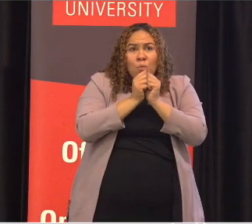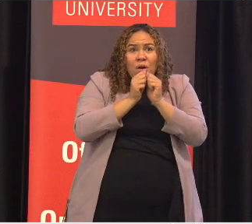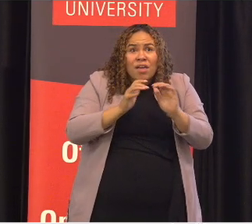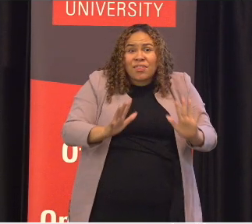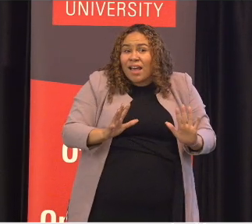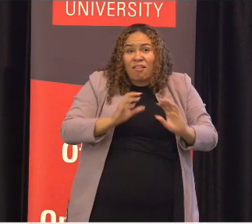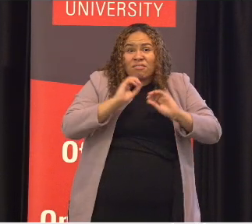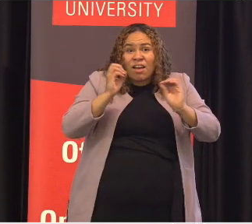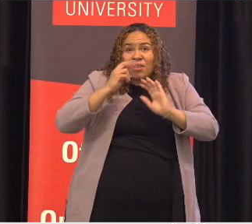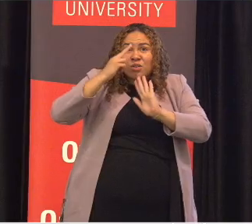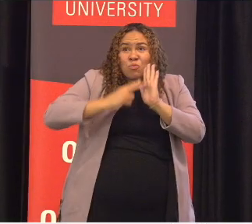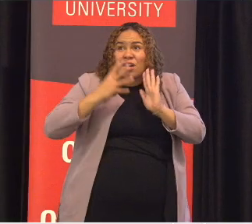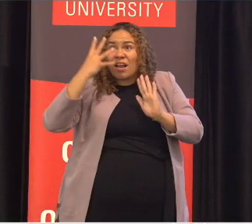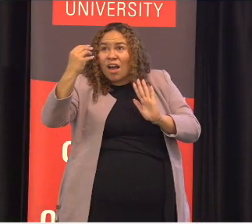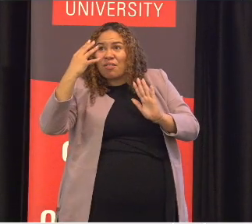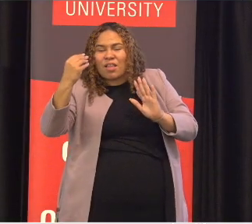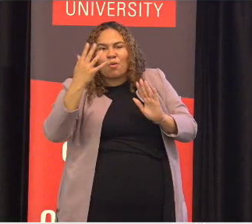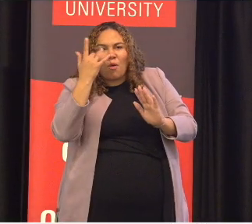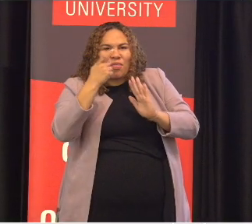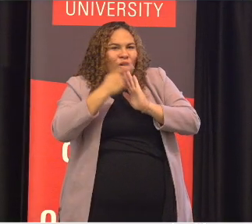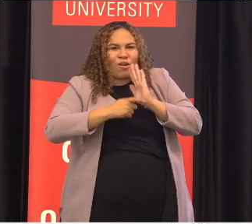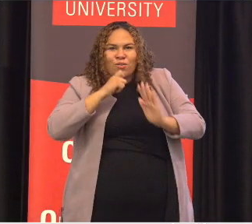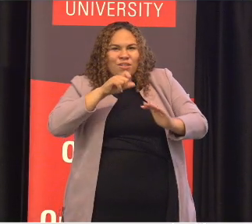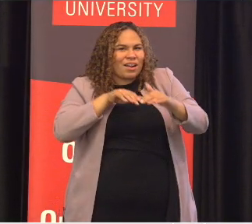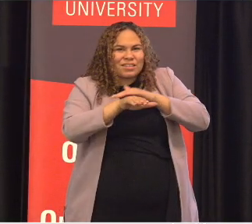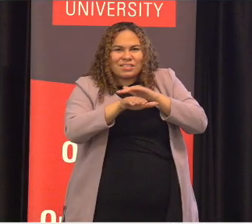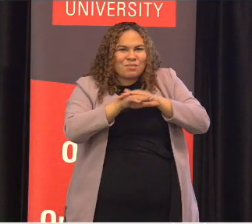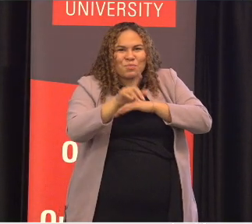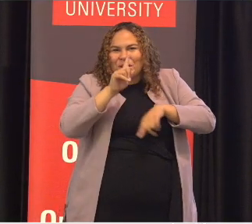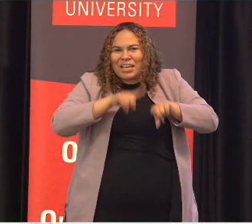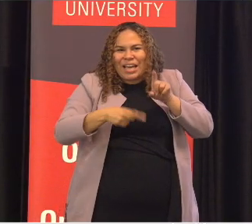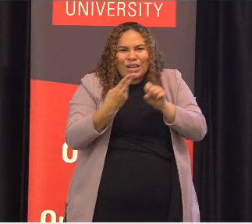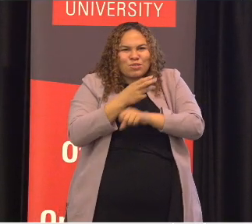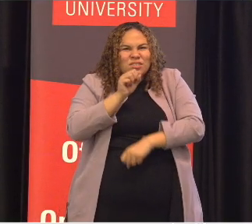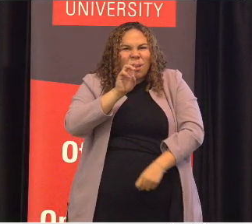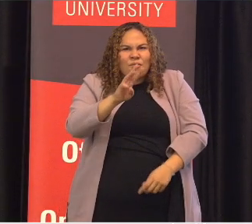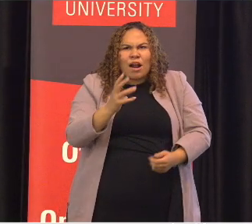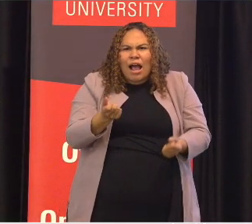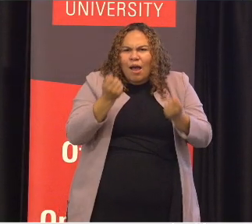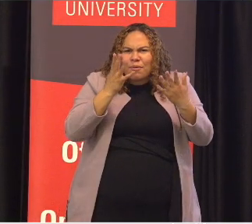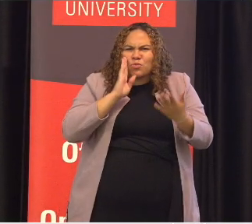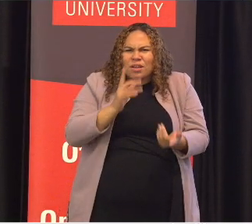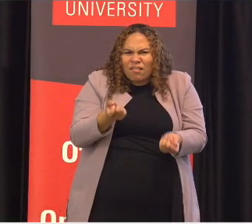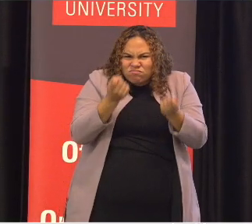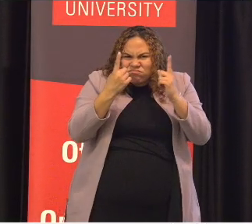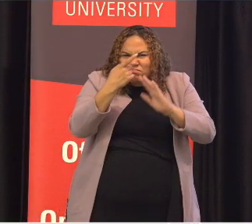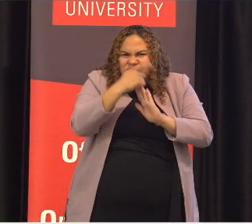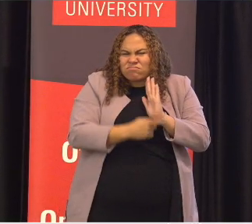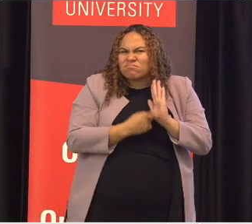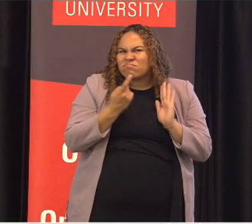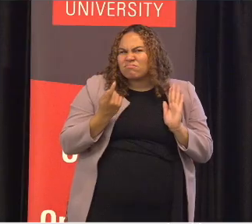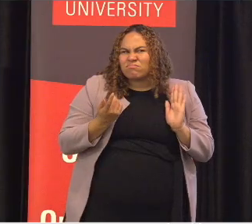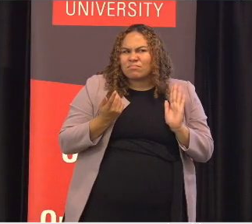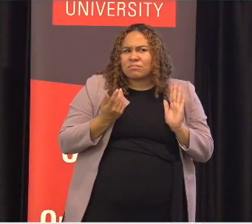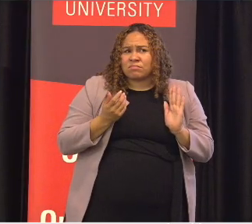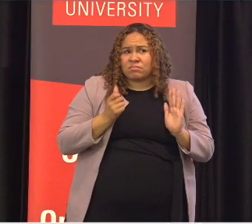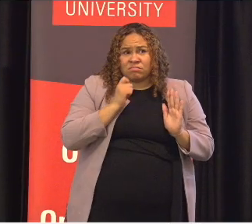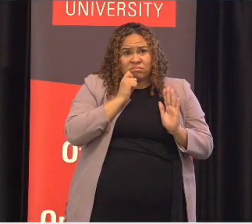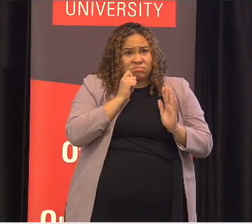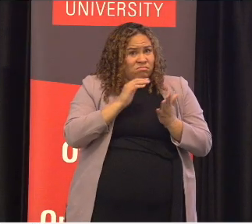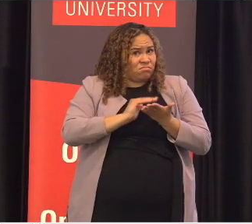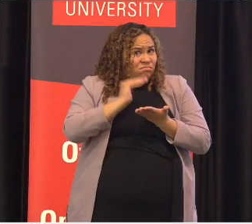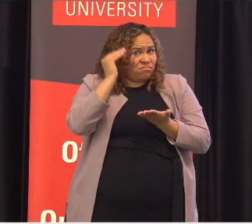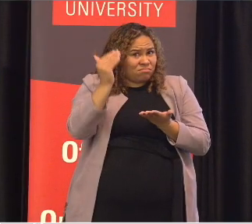reading software because the article isn't accessible, so I can't use my software, how much am I going to get out of that article? Not much,